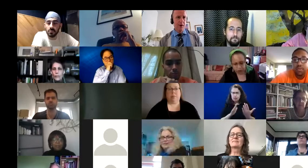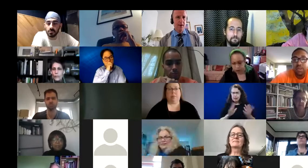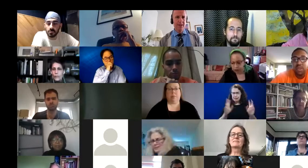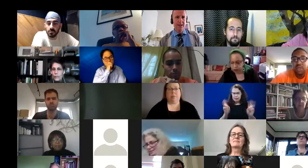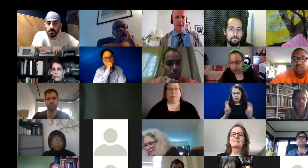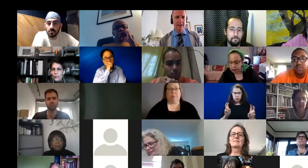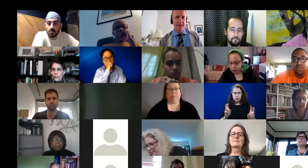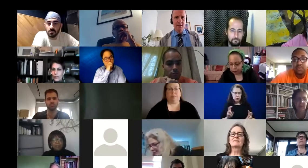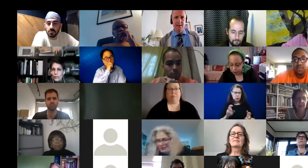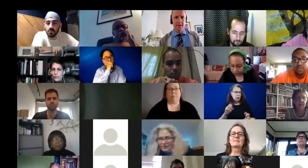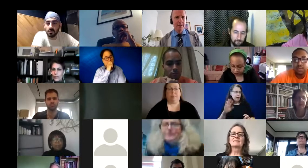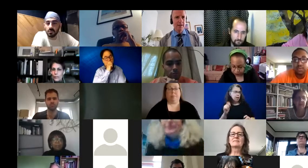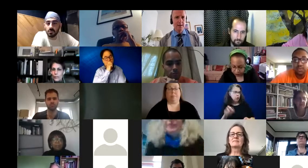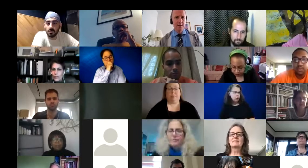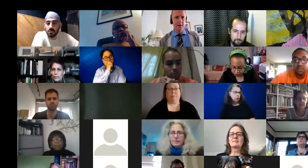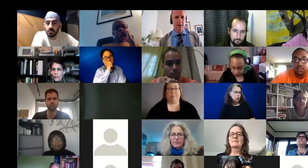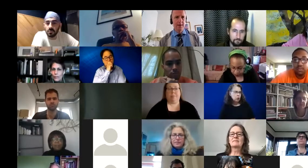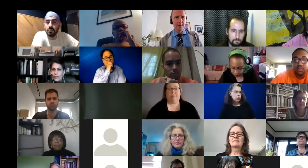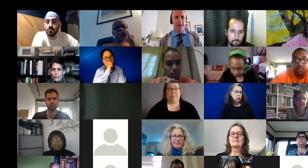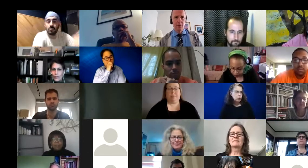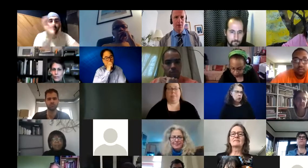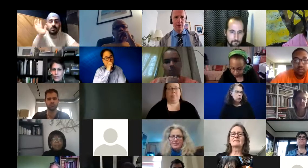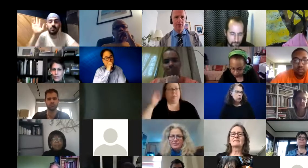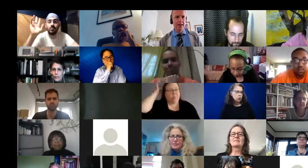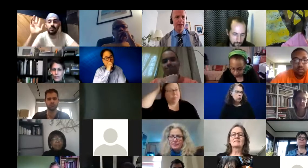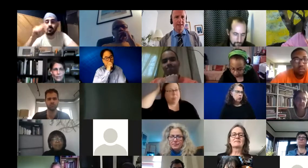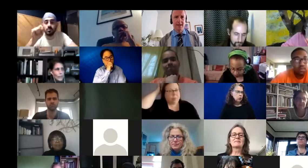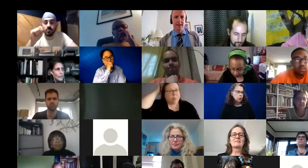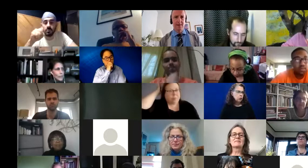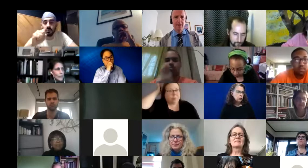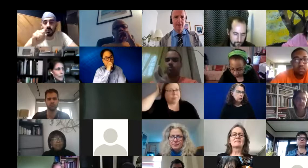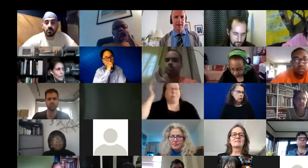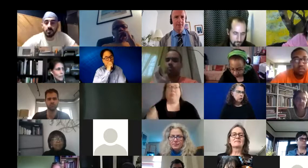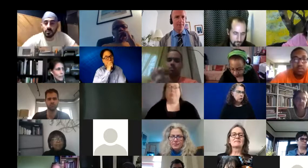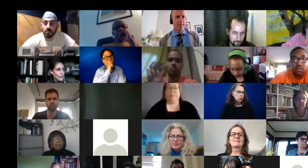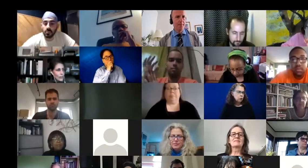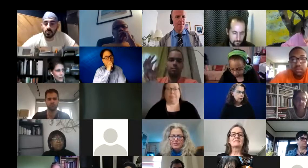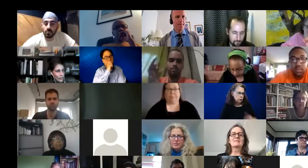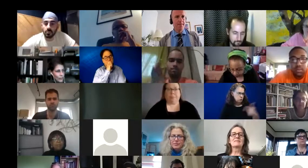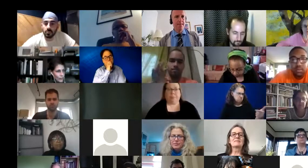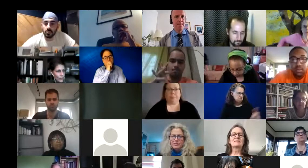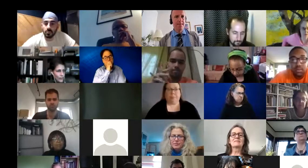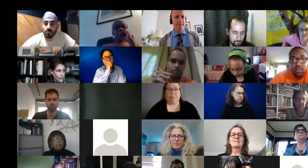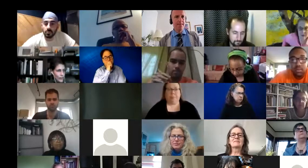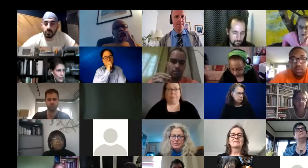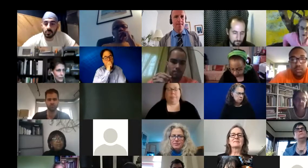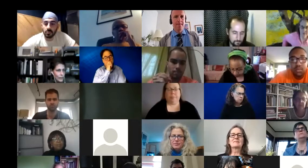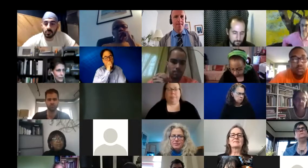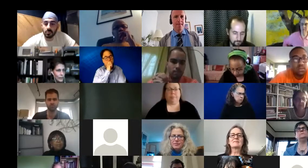Okay, Gregor is next. Thank you, Astrid. Yeah, Gregor is next, I think, right?